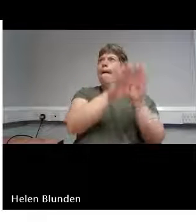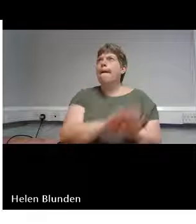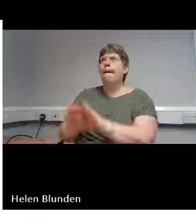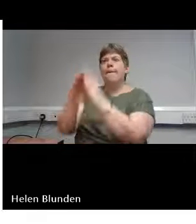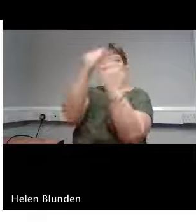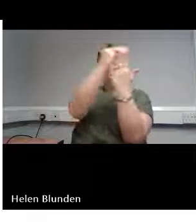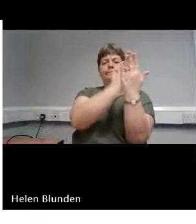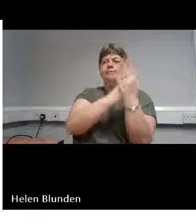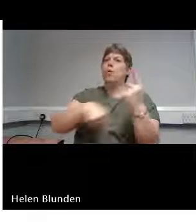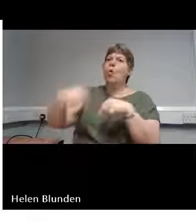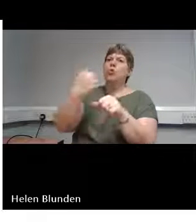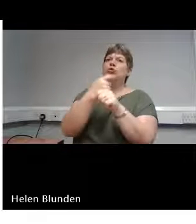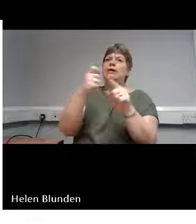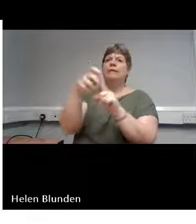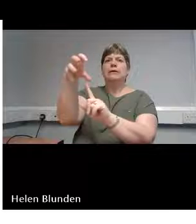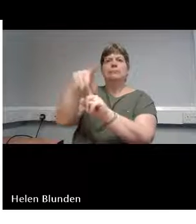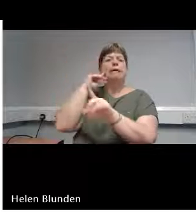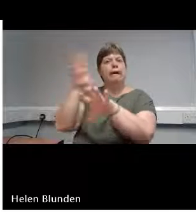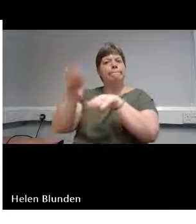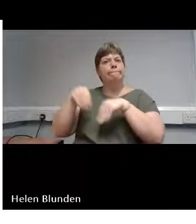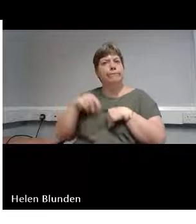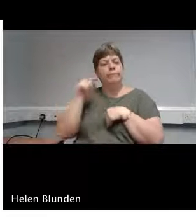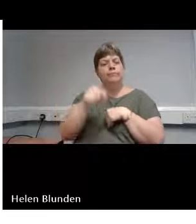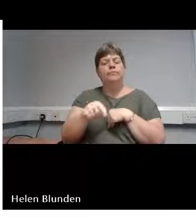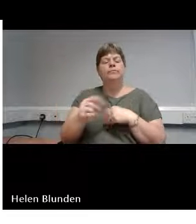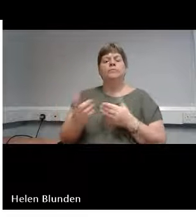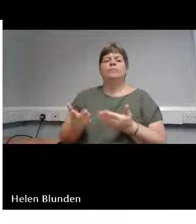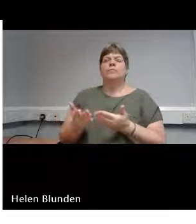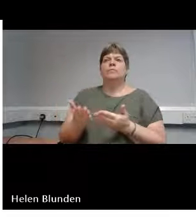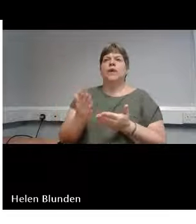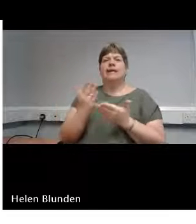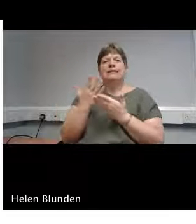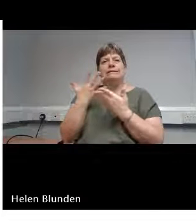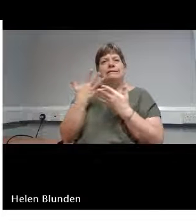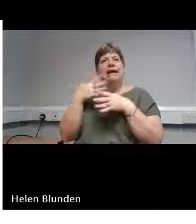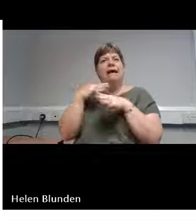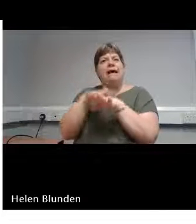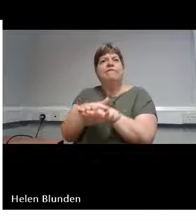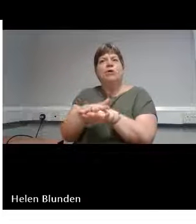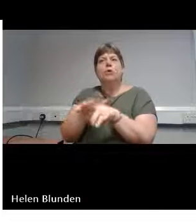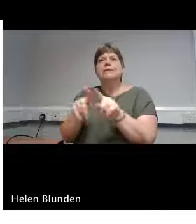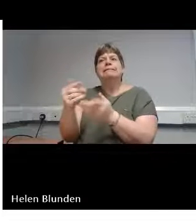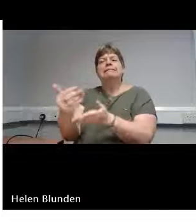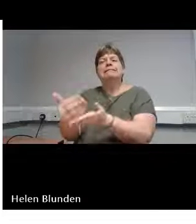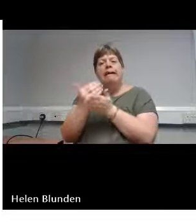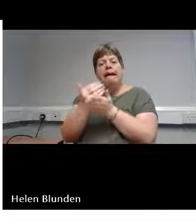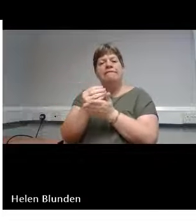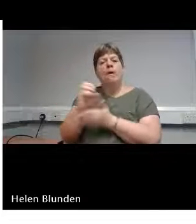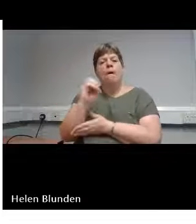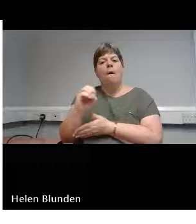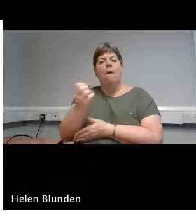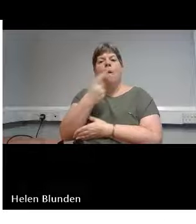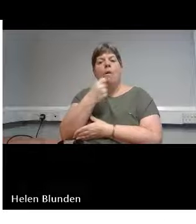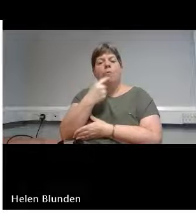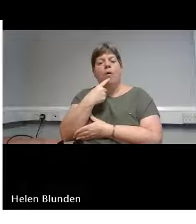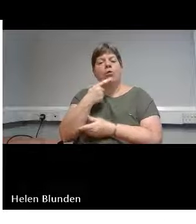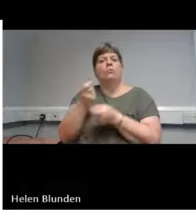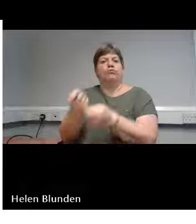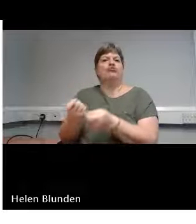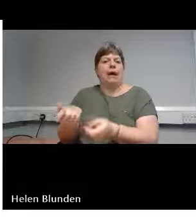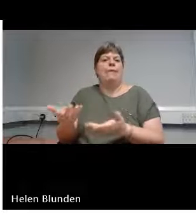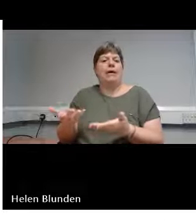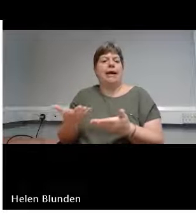GP practices, and it just influences safe opioid prescribing. And